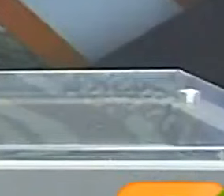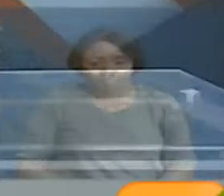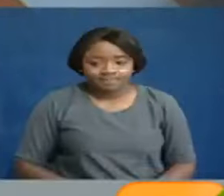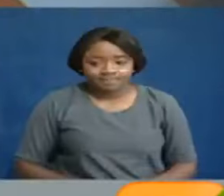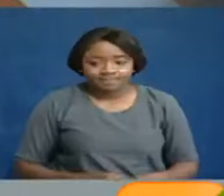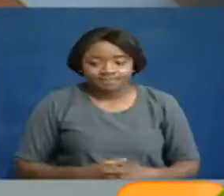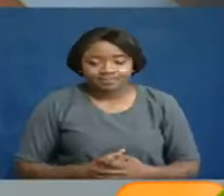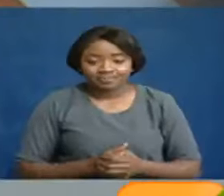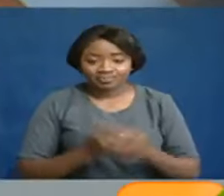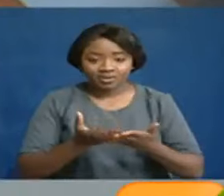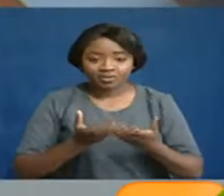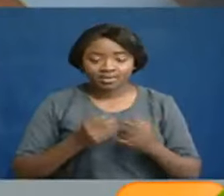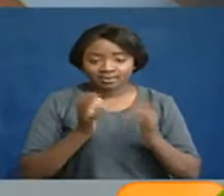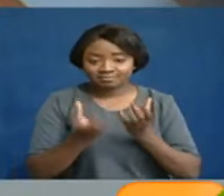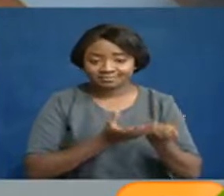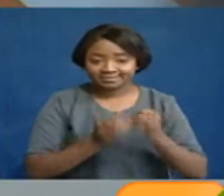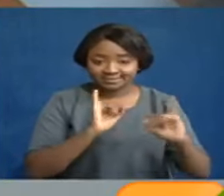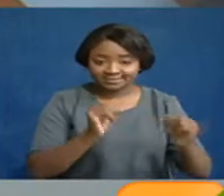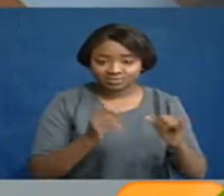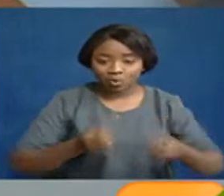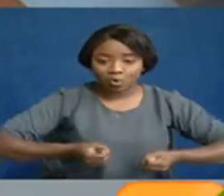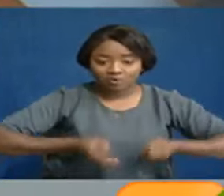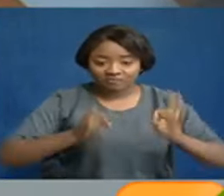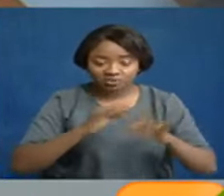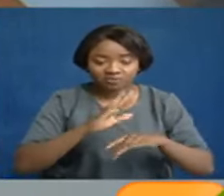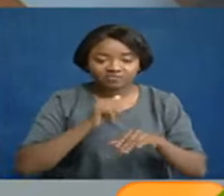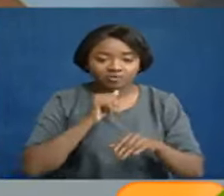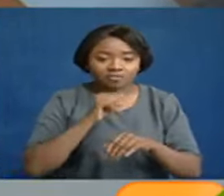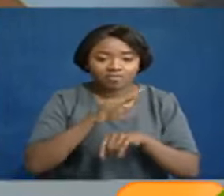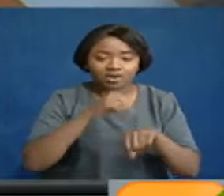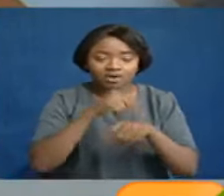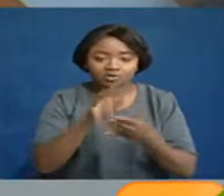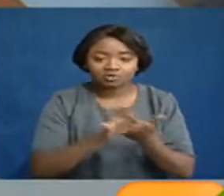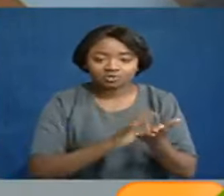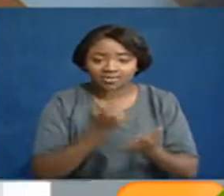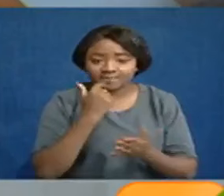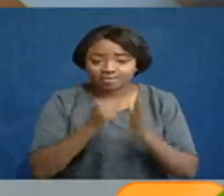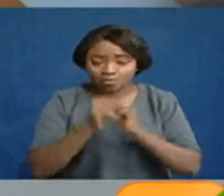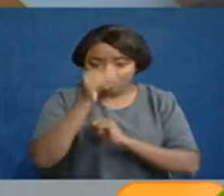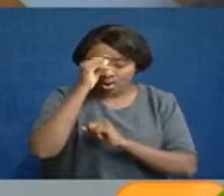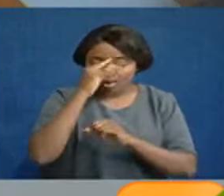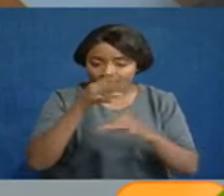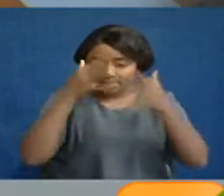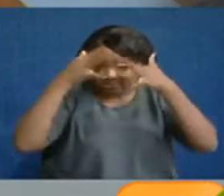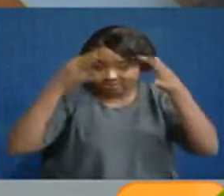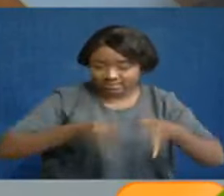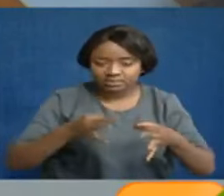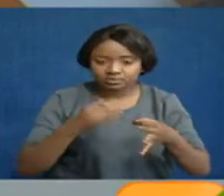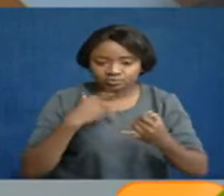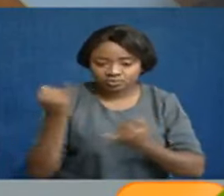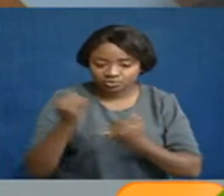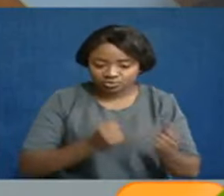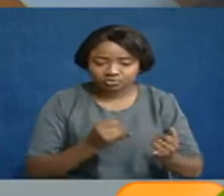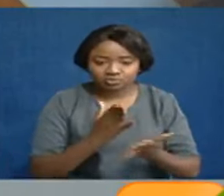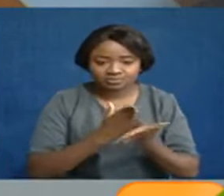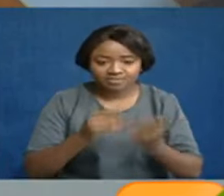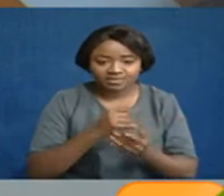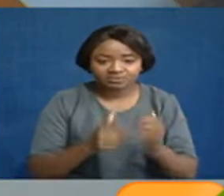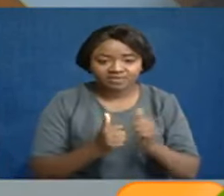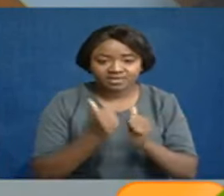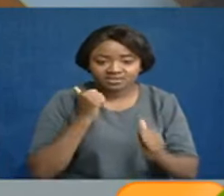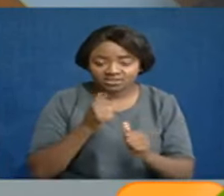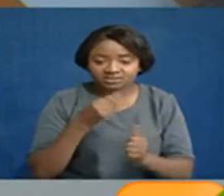Looking back, in business, officials from the National Treasury have defended the government's decision to reintroduce parts of the rejected 2024 finance